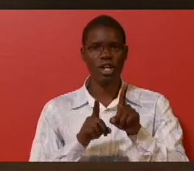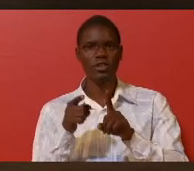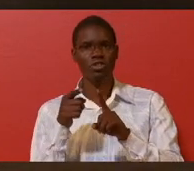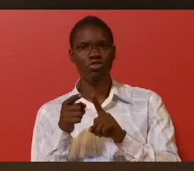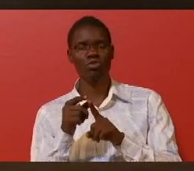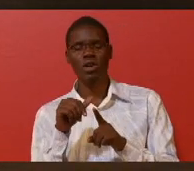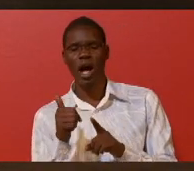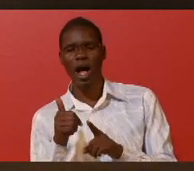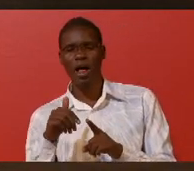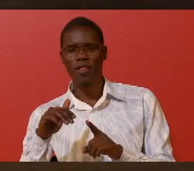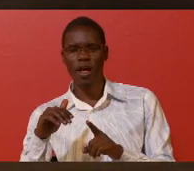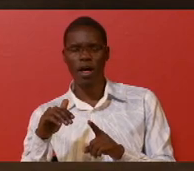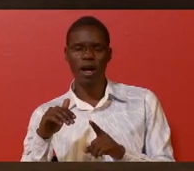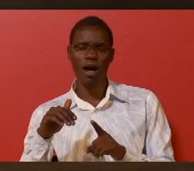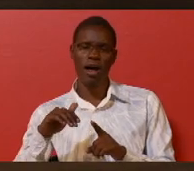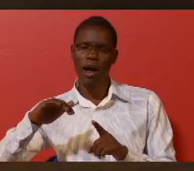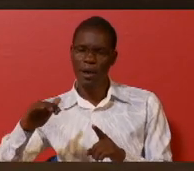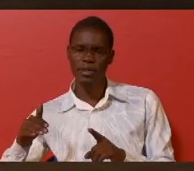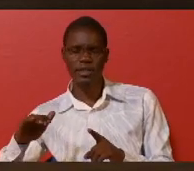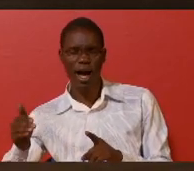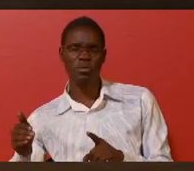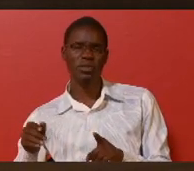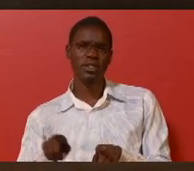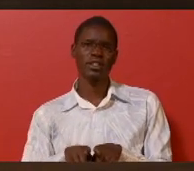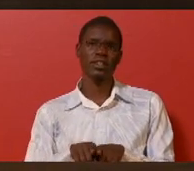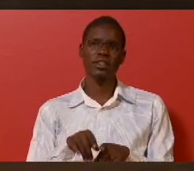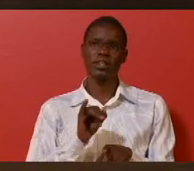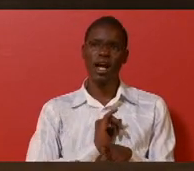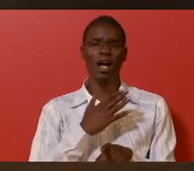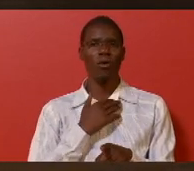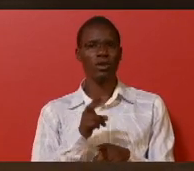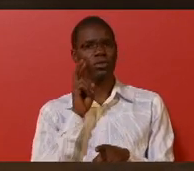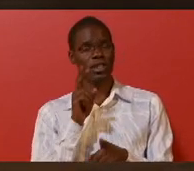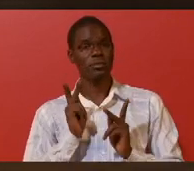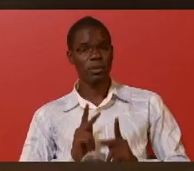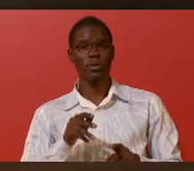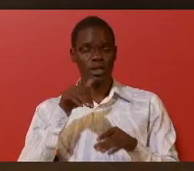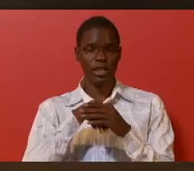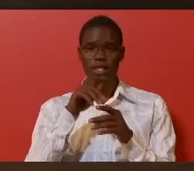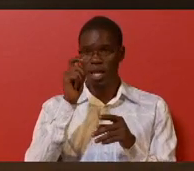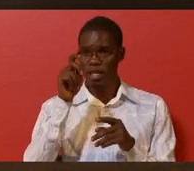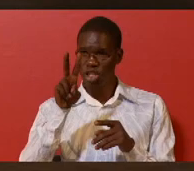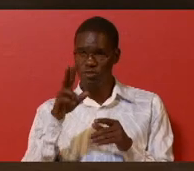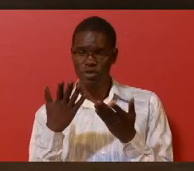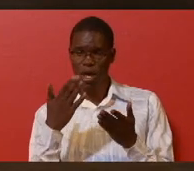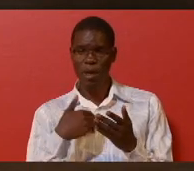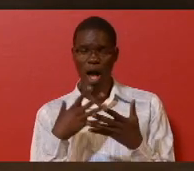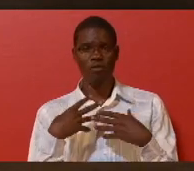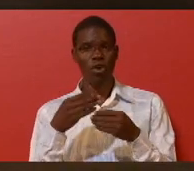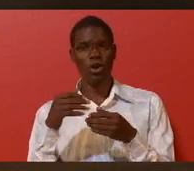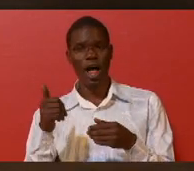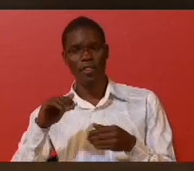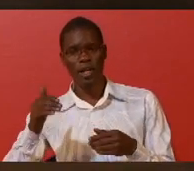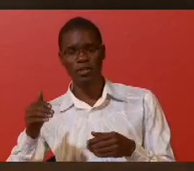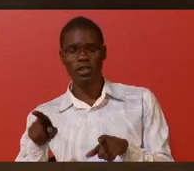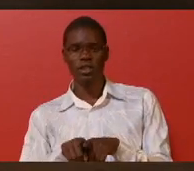Caribbean. I'm not going to ask because I'm not going to be able to see the people on television who's been to the Caribbean. But Elaine and